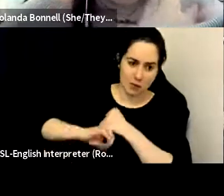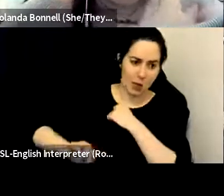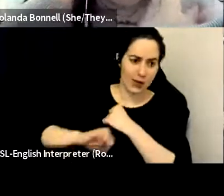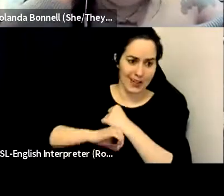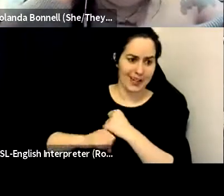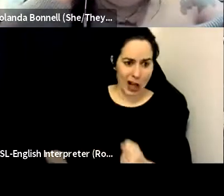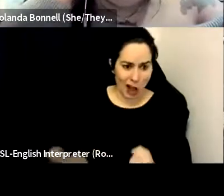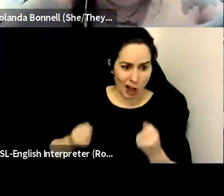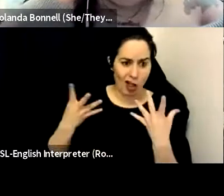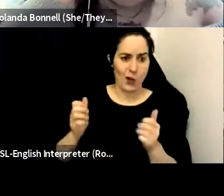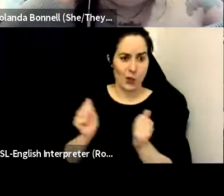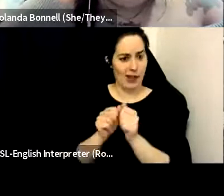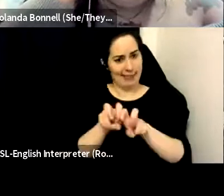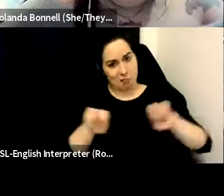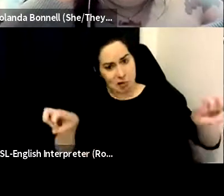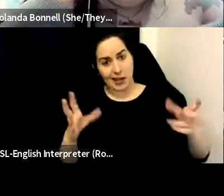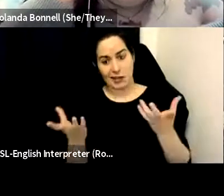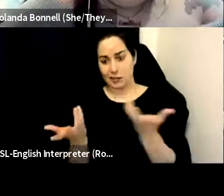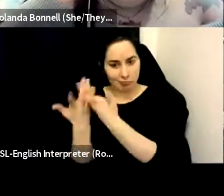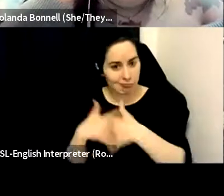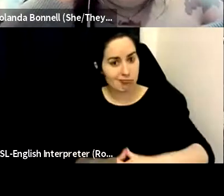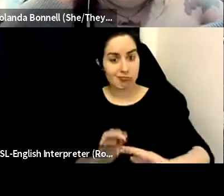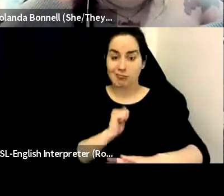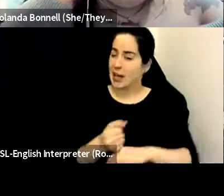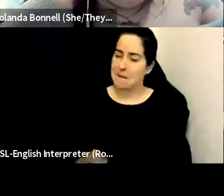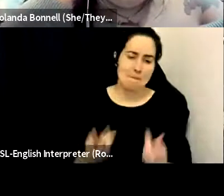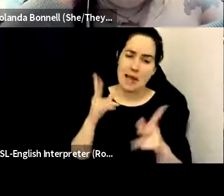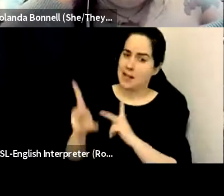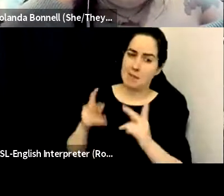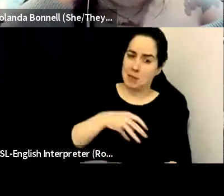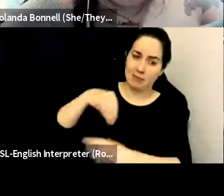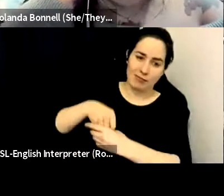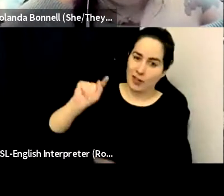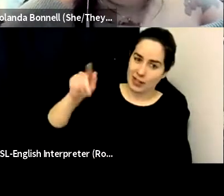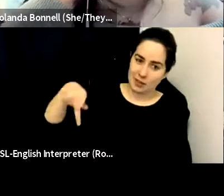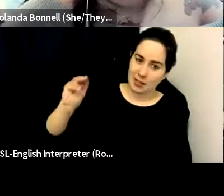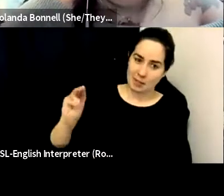panel coordination, and countless others at TPM.